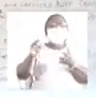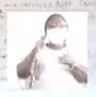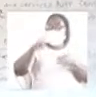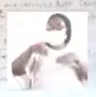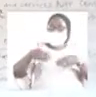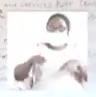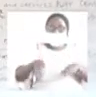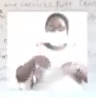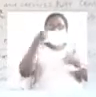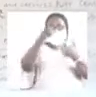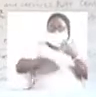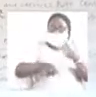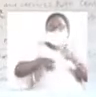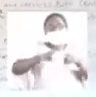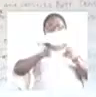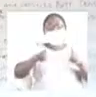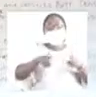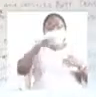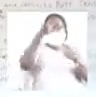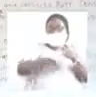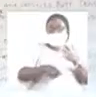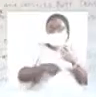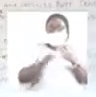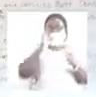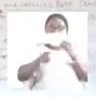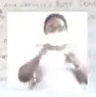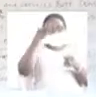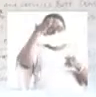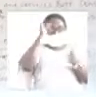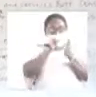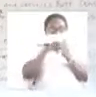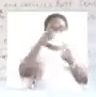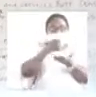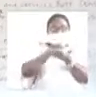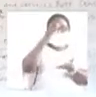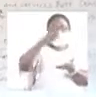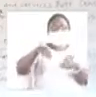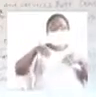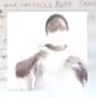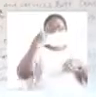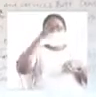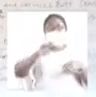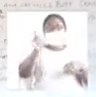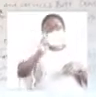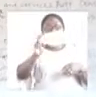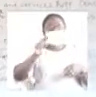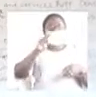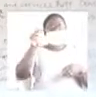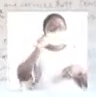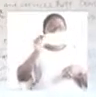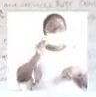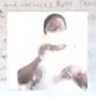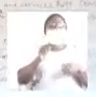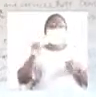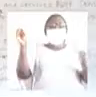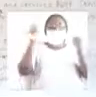different prices. But you will discover that if a bottle of sanitizer, for instance, sells for 200 naira,